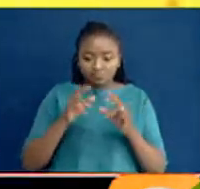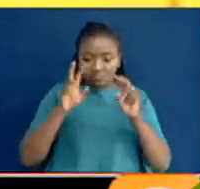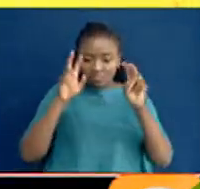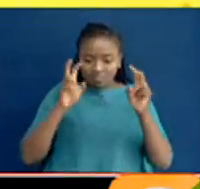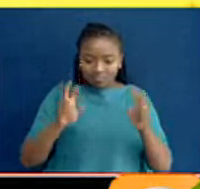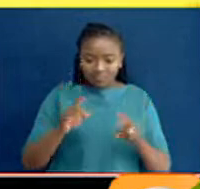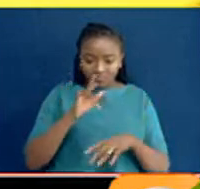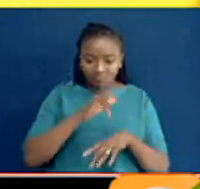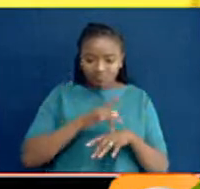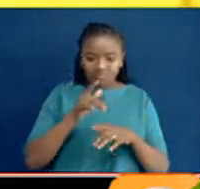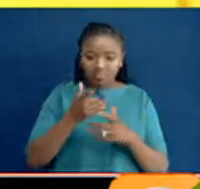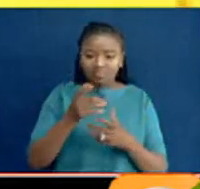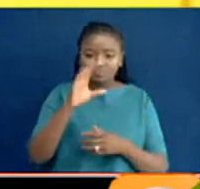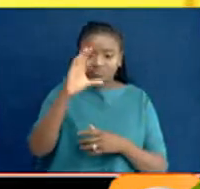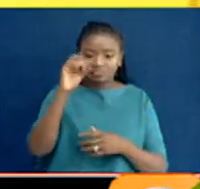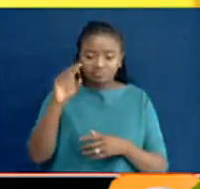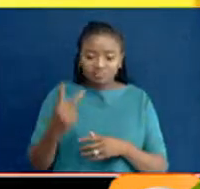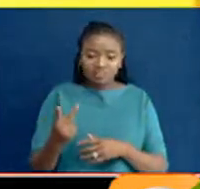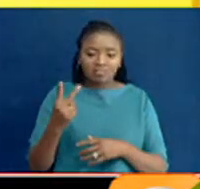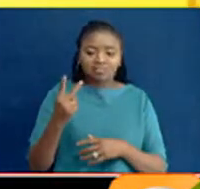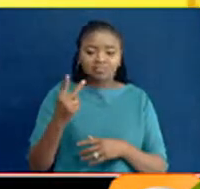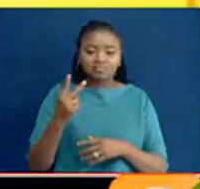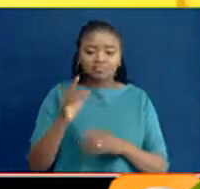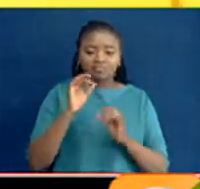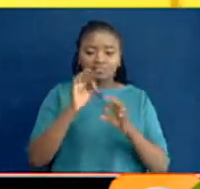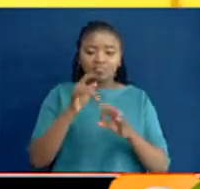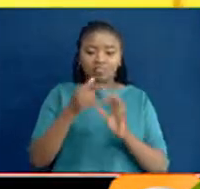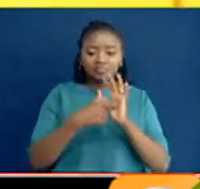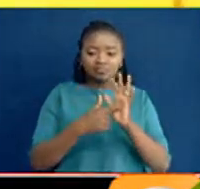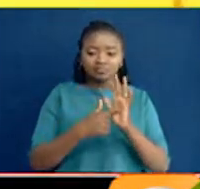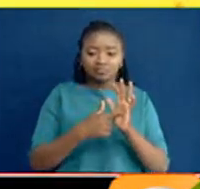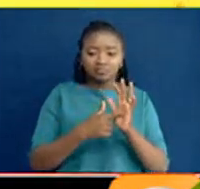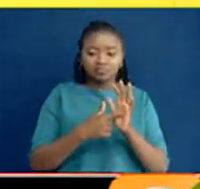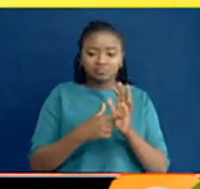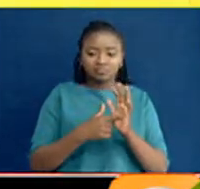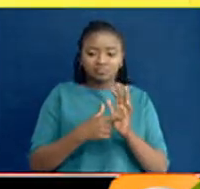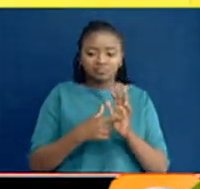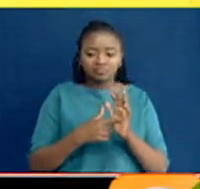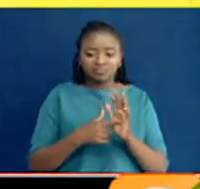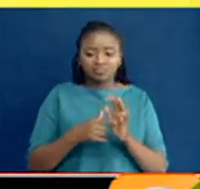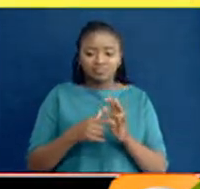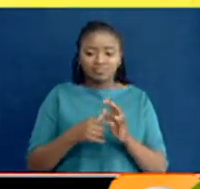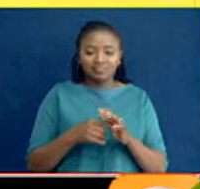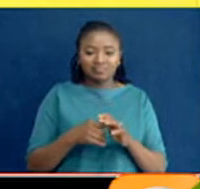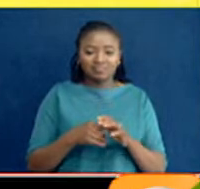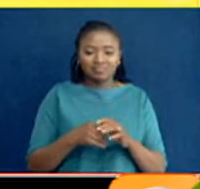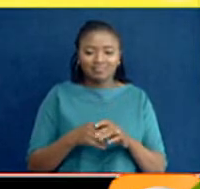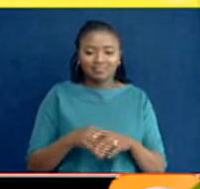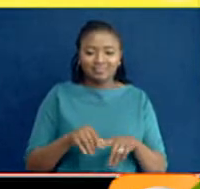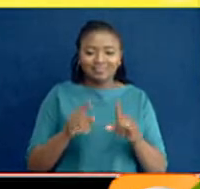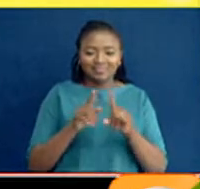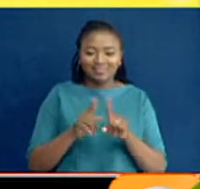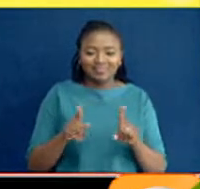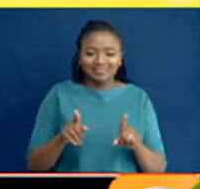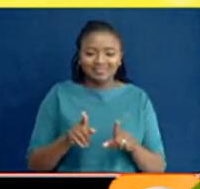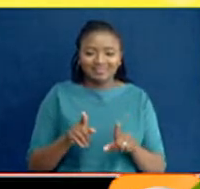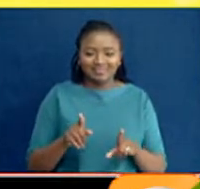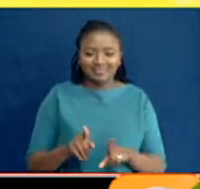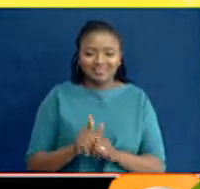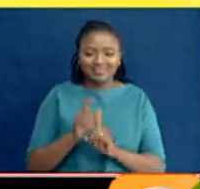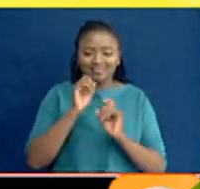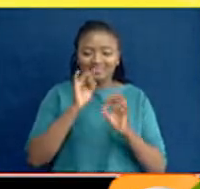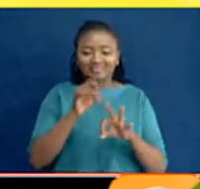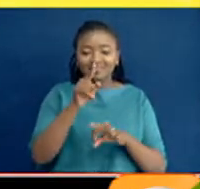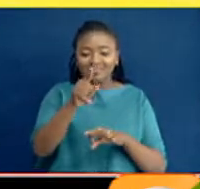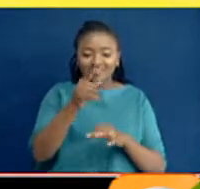understand. When you lock yourself in a garage and put on your car, you will die. When you put on charcoal